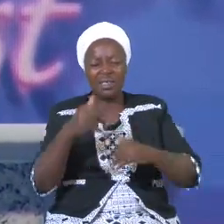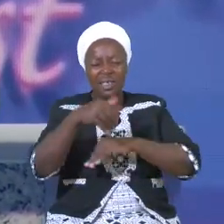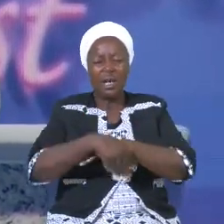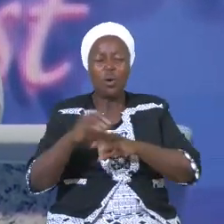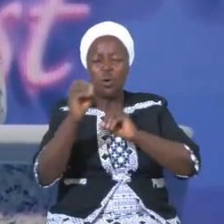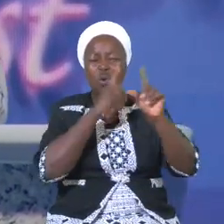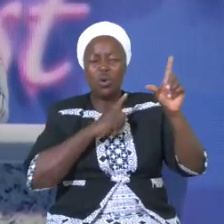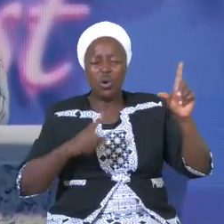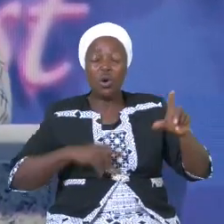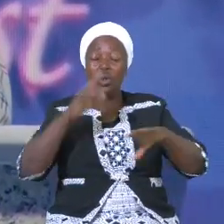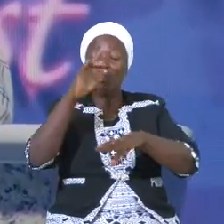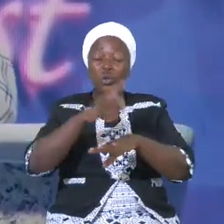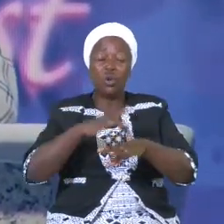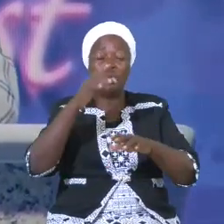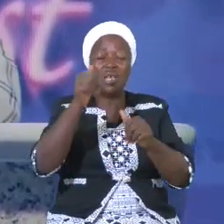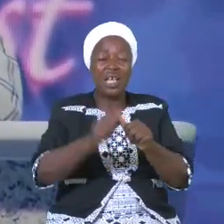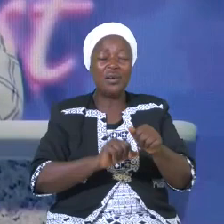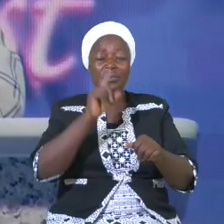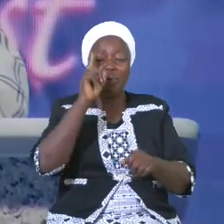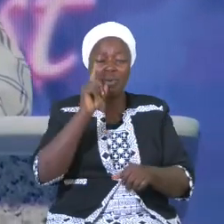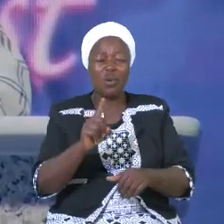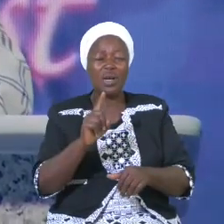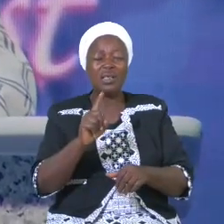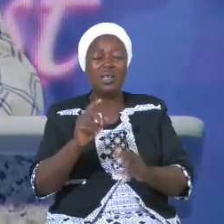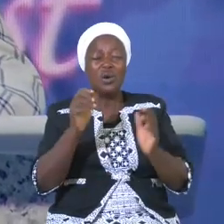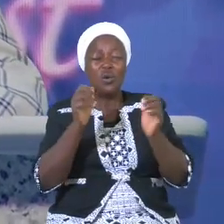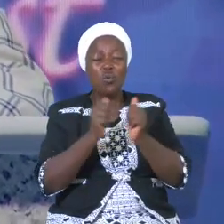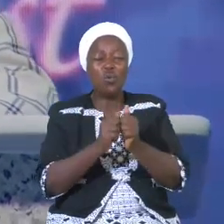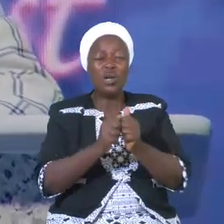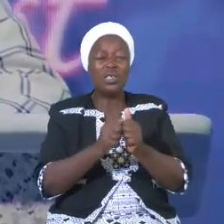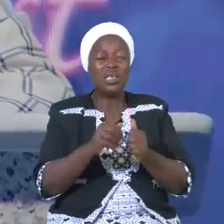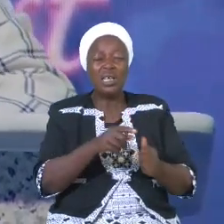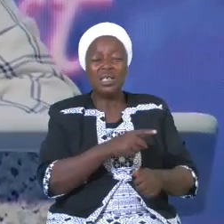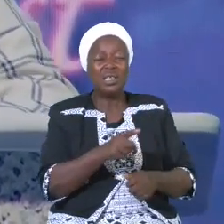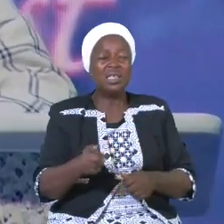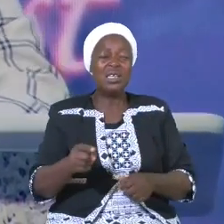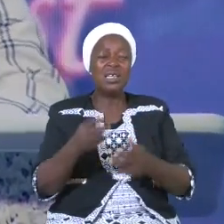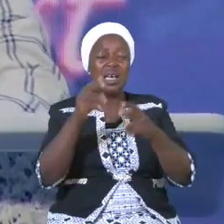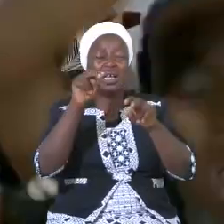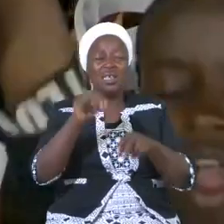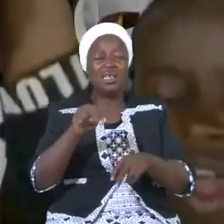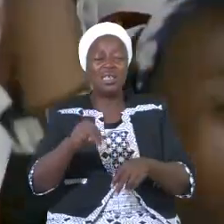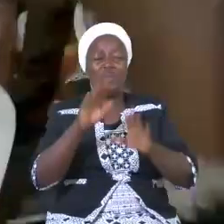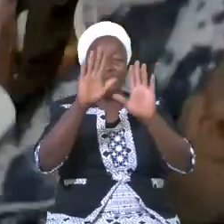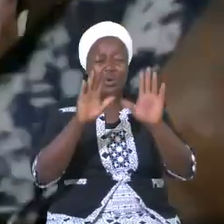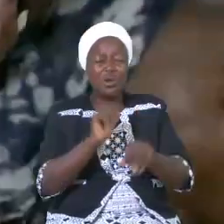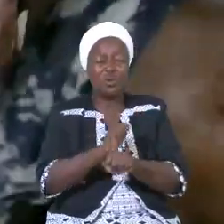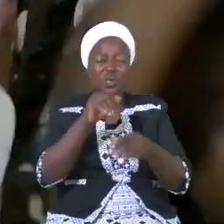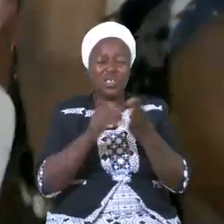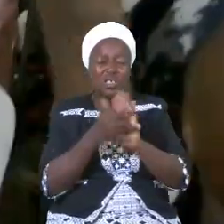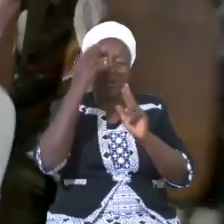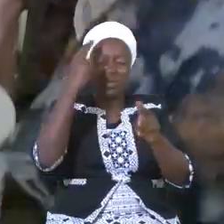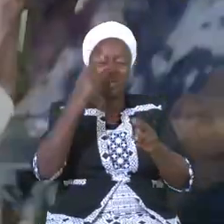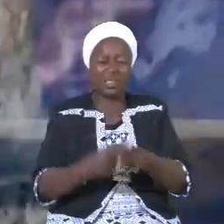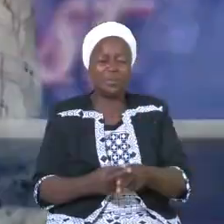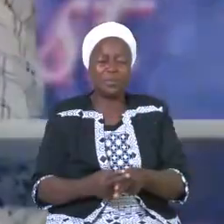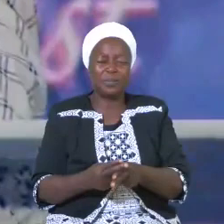touch everyone with their needed miracle in jesus name